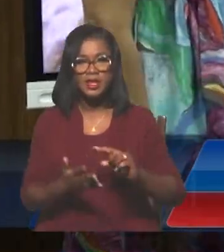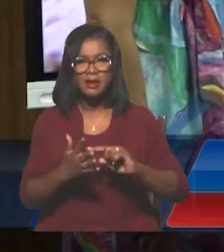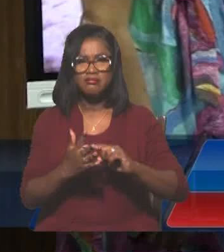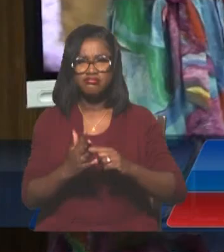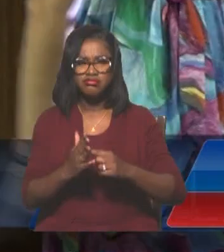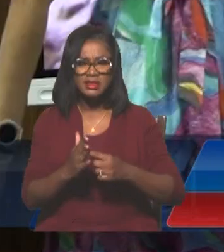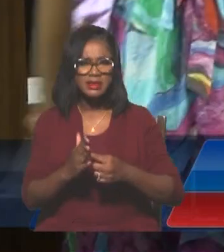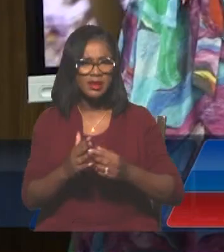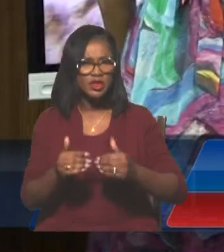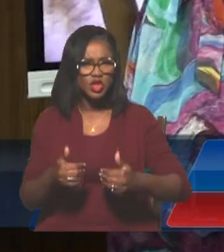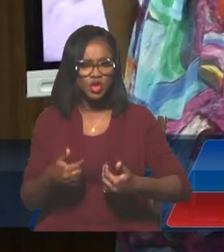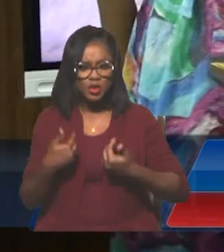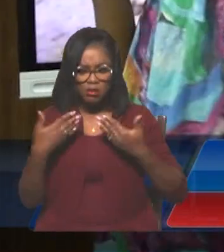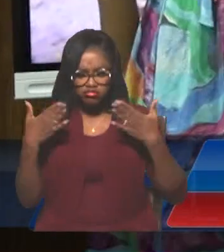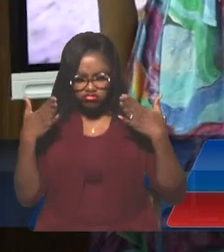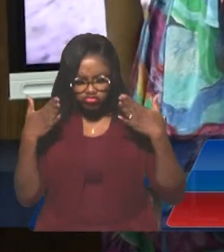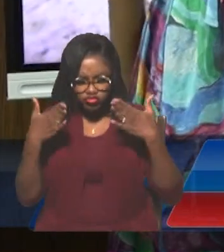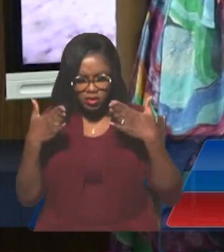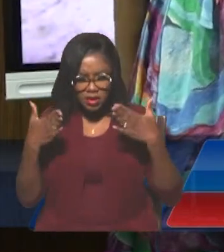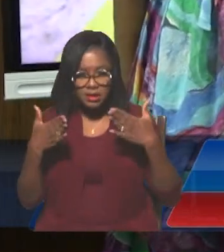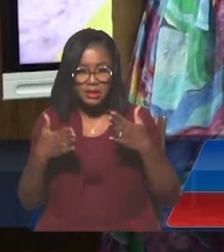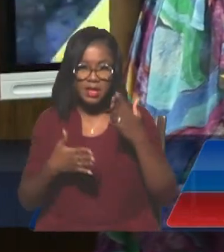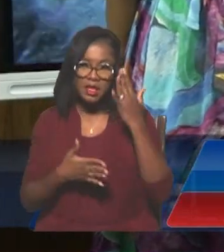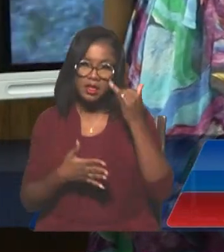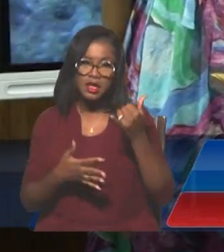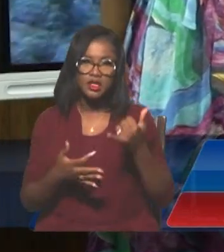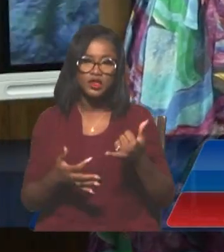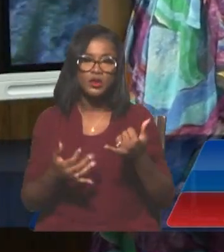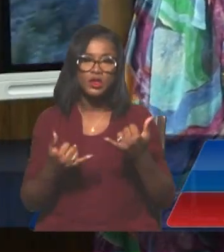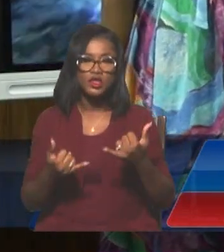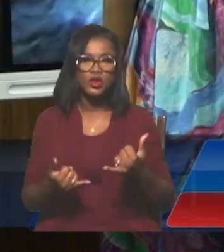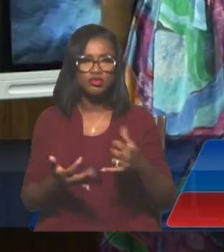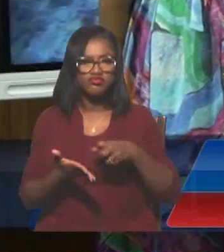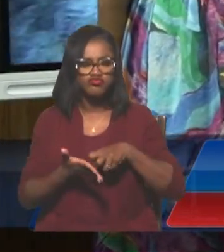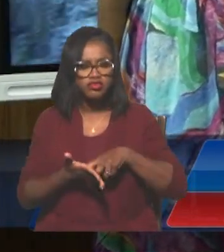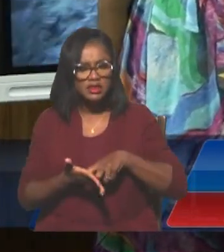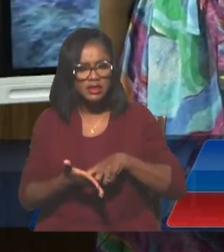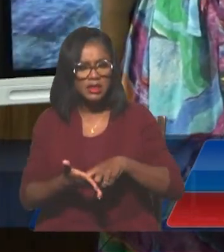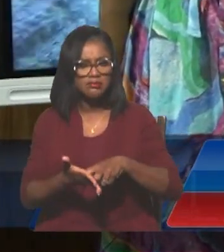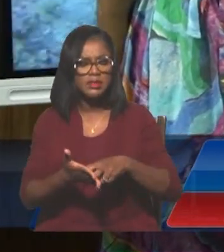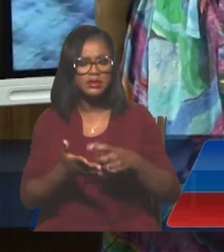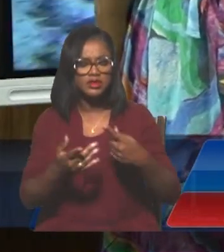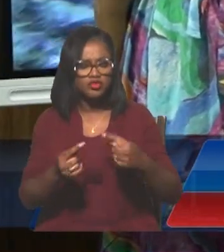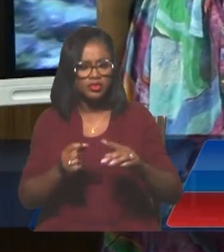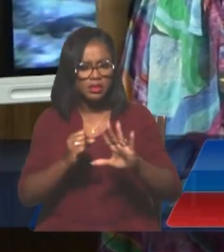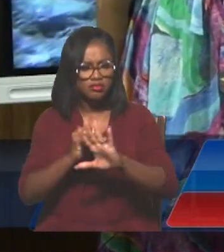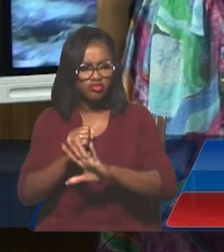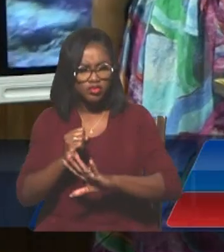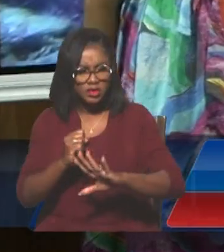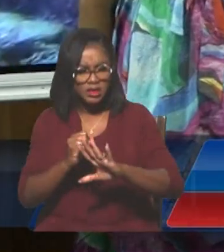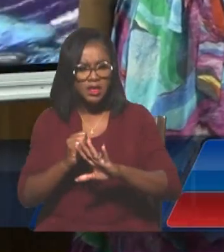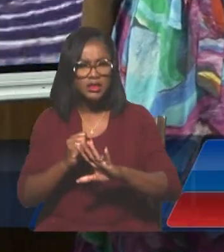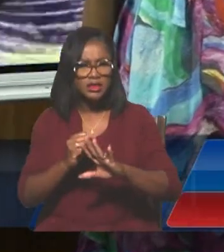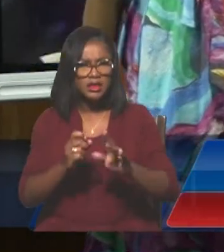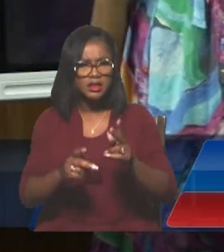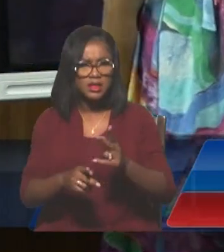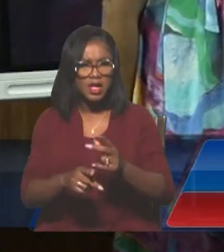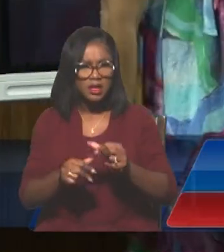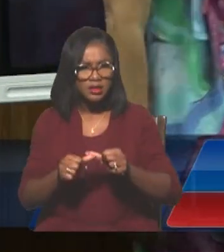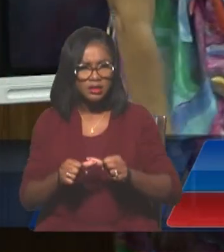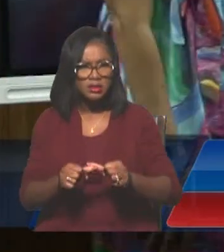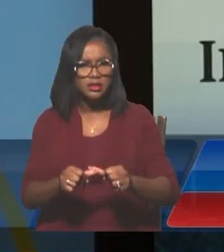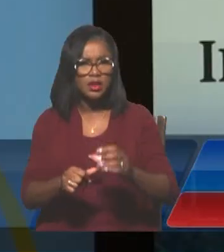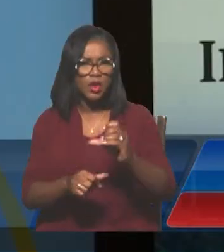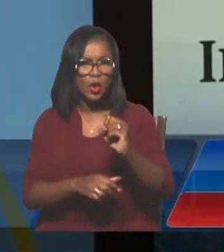young age. This inspired a lifelong commitment to championing the protection and conservation of coral